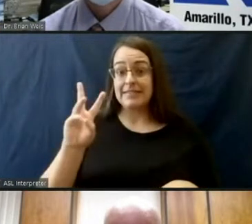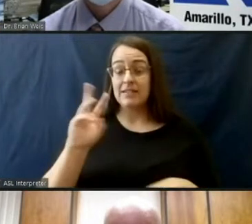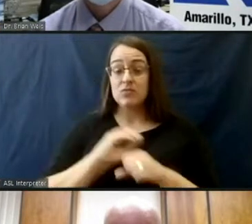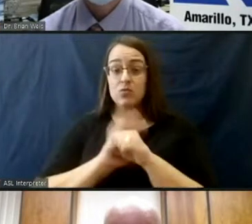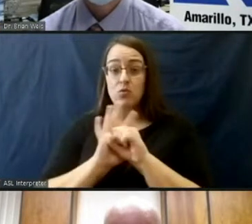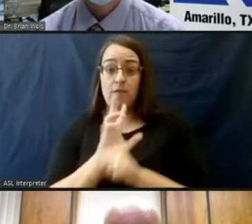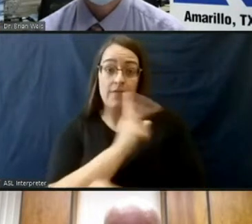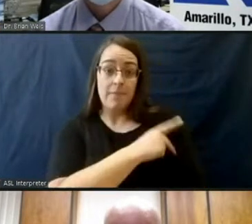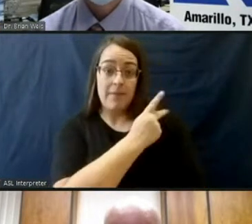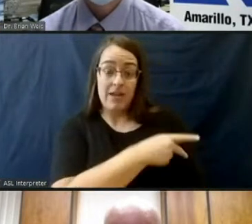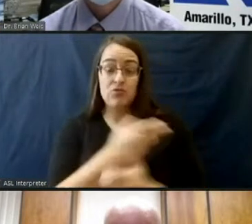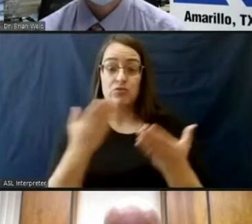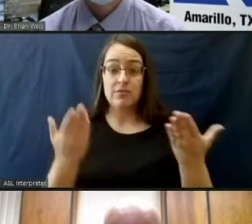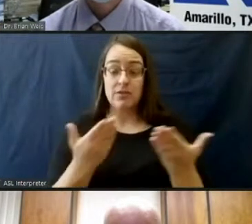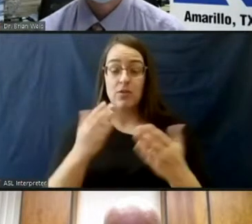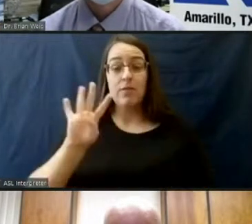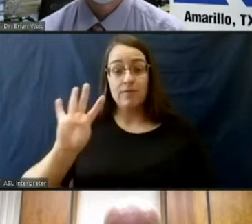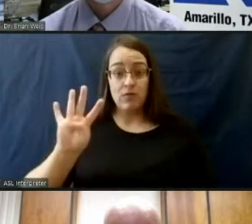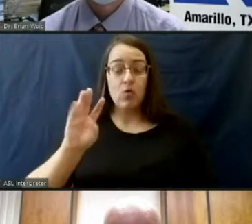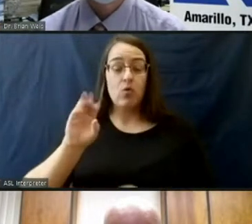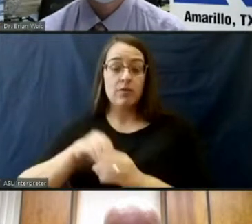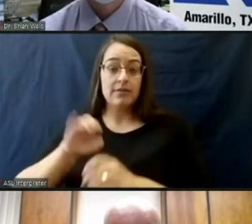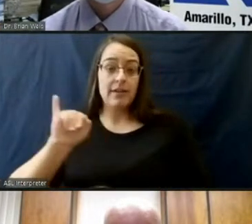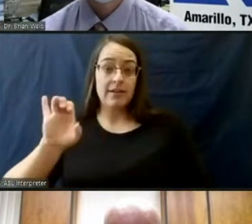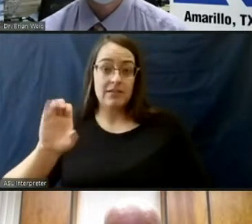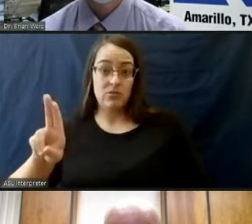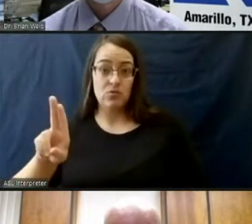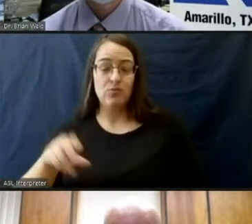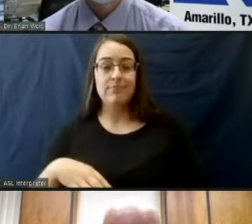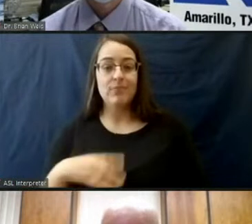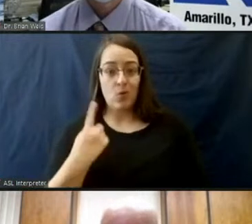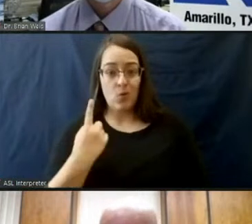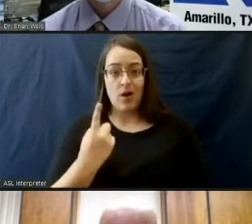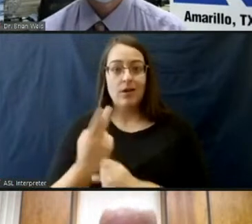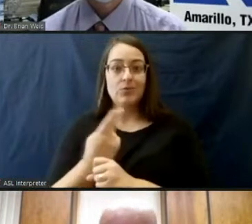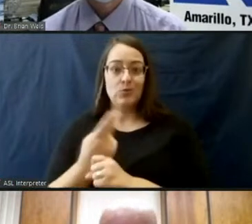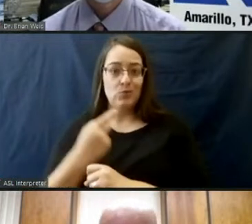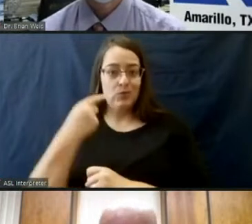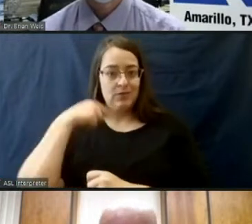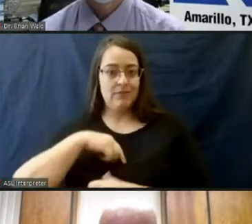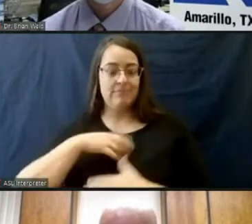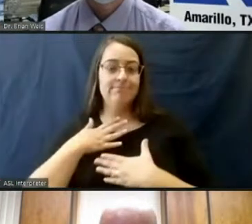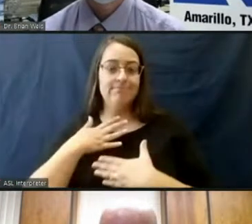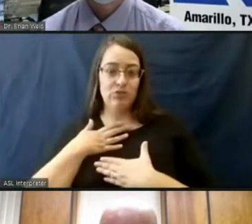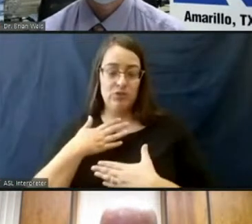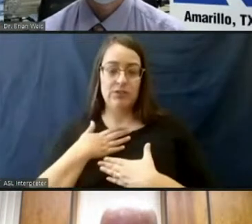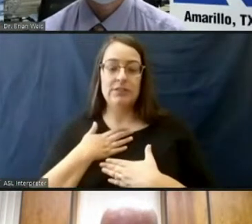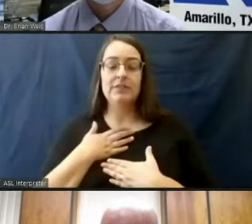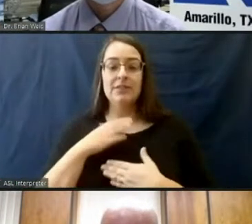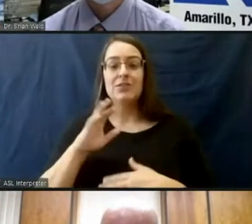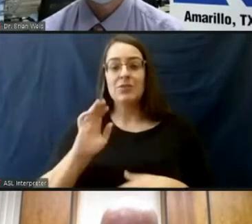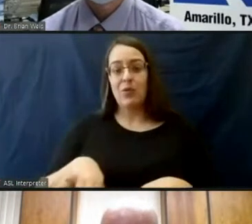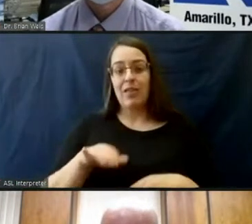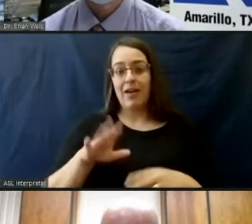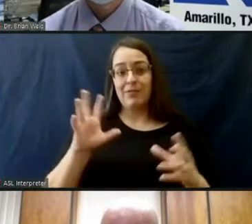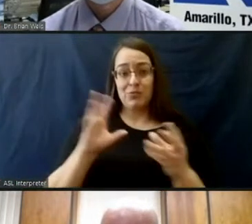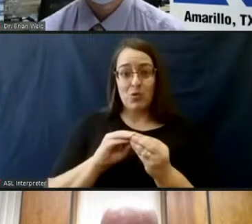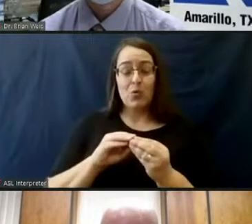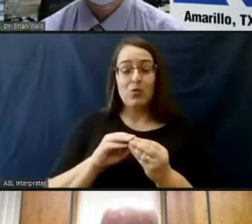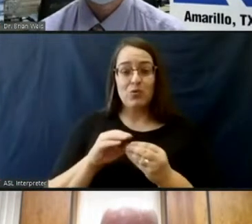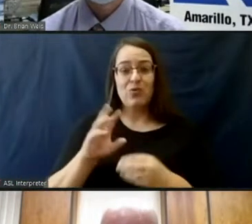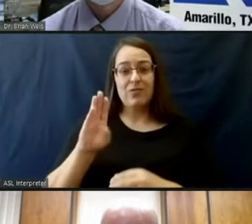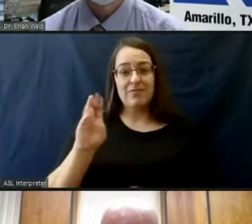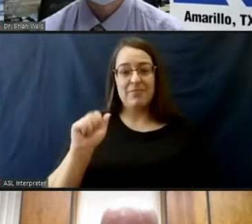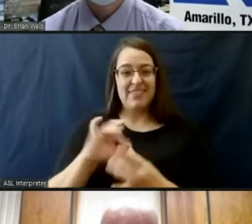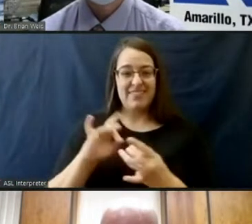in-house, 4 of which are in the ICU and 1 of which is on the ventilator. So that runs that total that Dr. Lamentier was talking to,